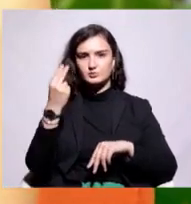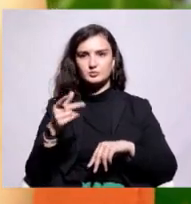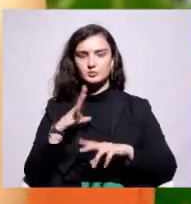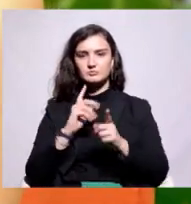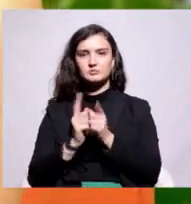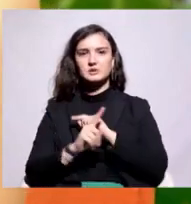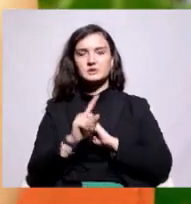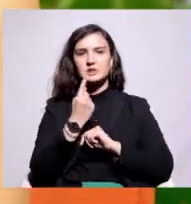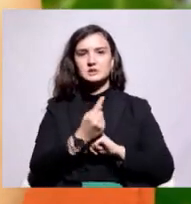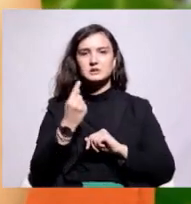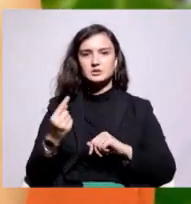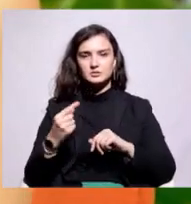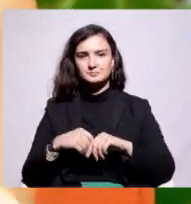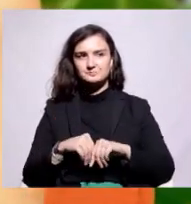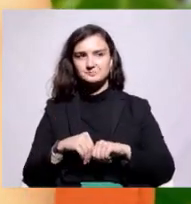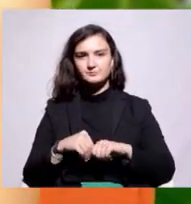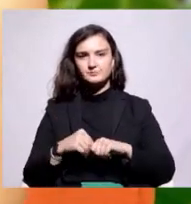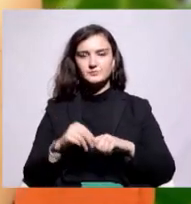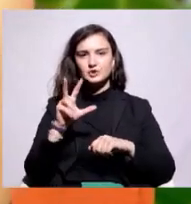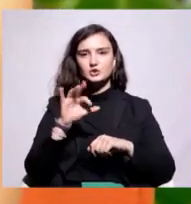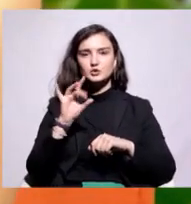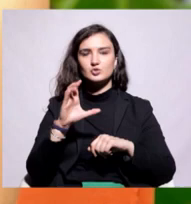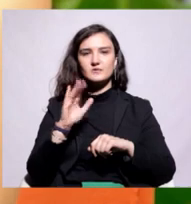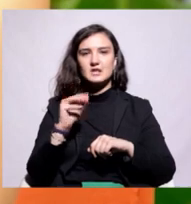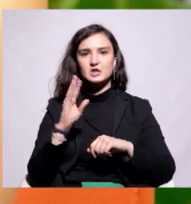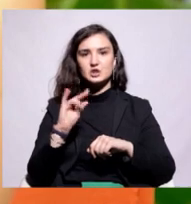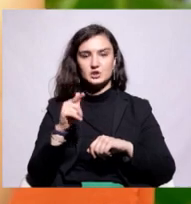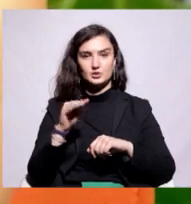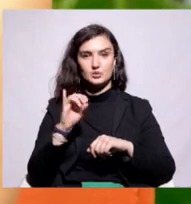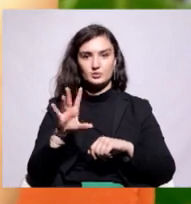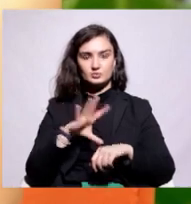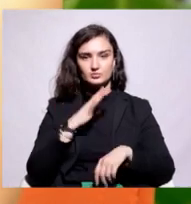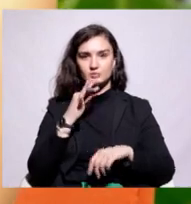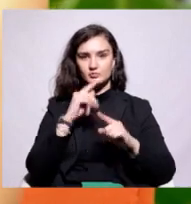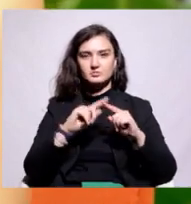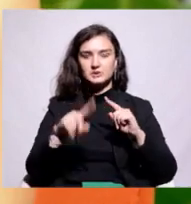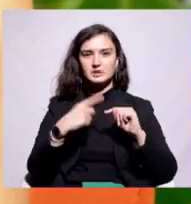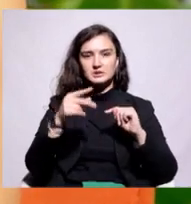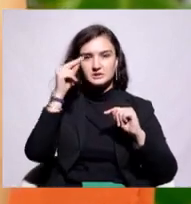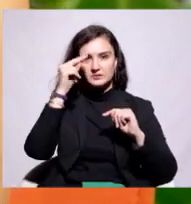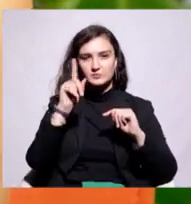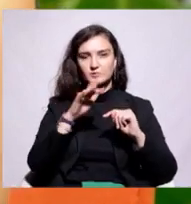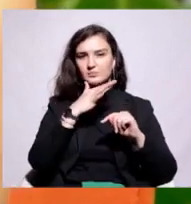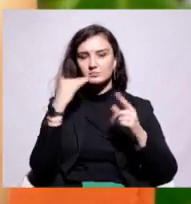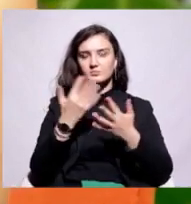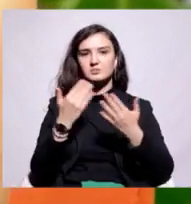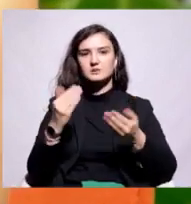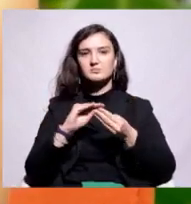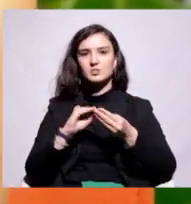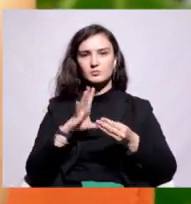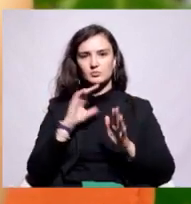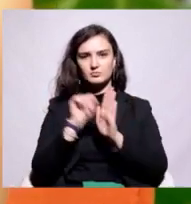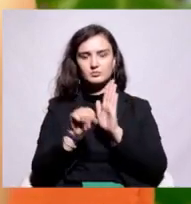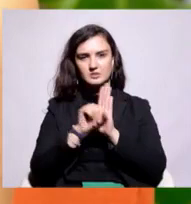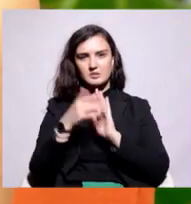with one of the George Washington's portrait. Van Winkle learns that most of his friends were killed